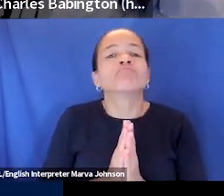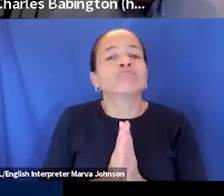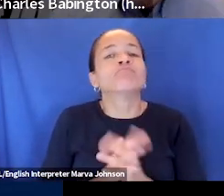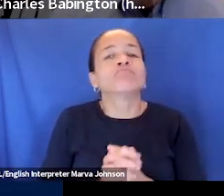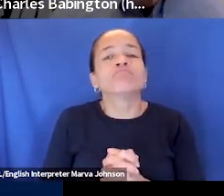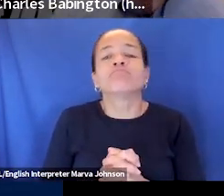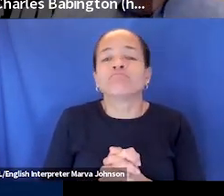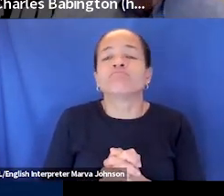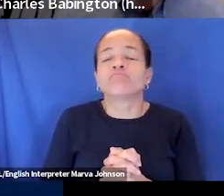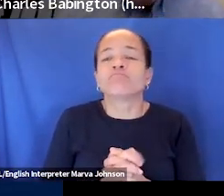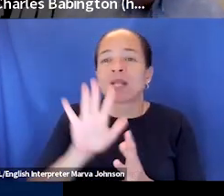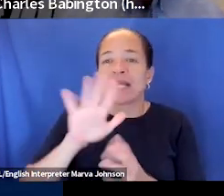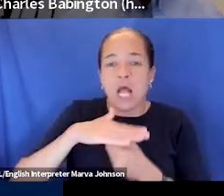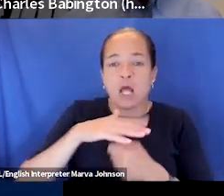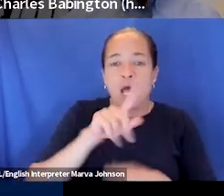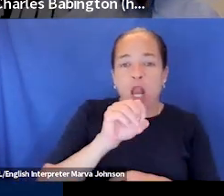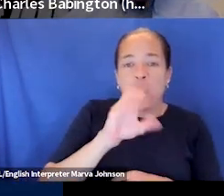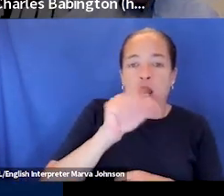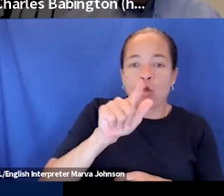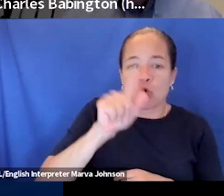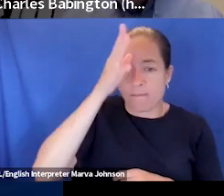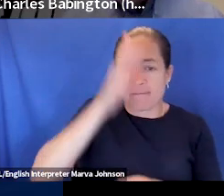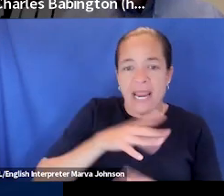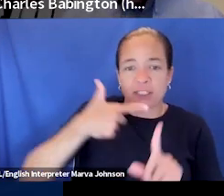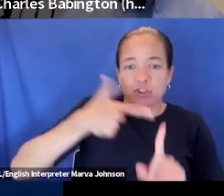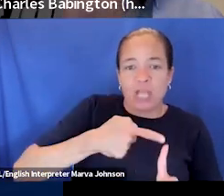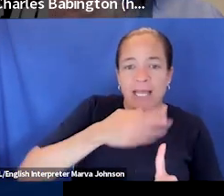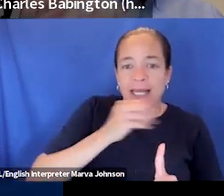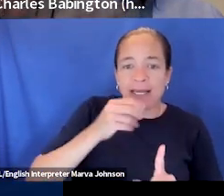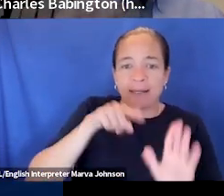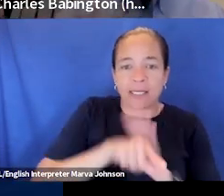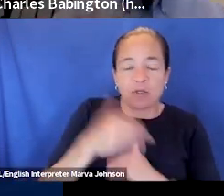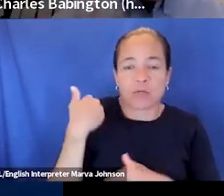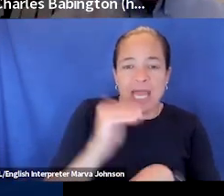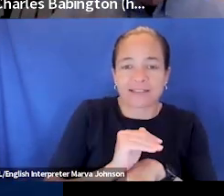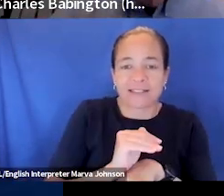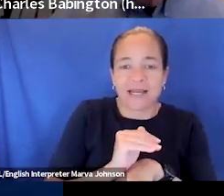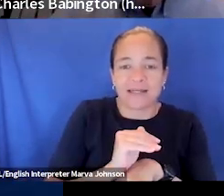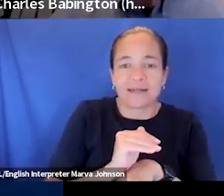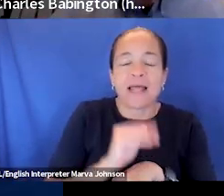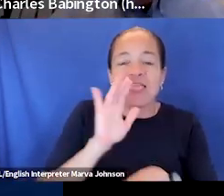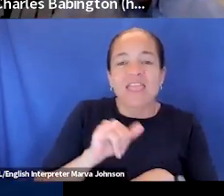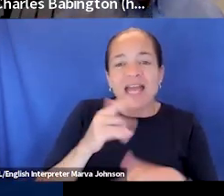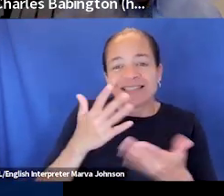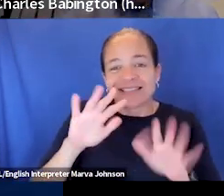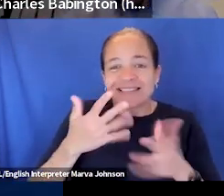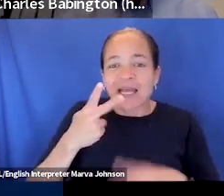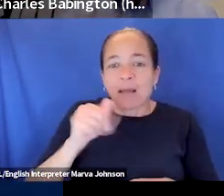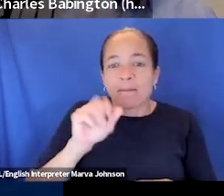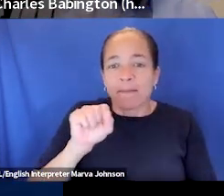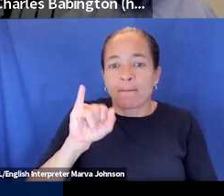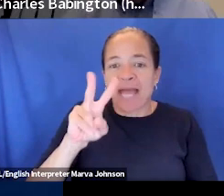A local man was shot and killed last night. All right, that's passive voice, partly because we don't know who the doer